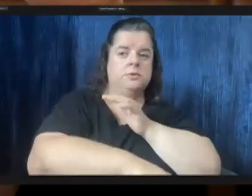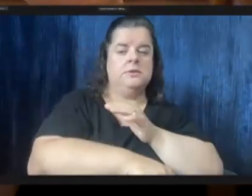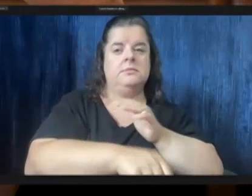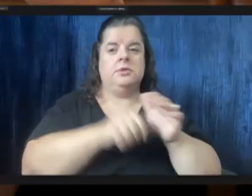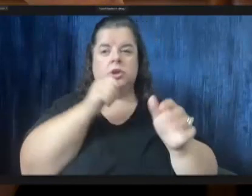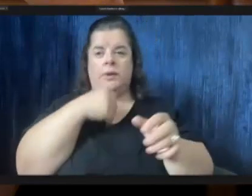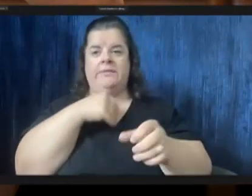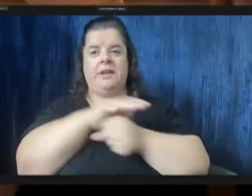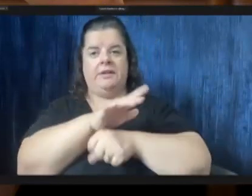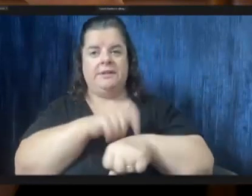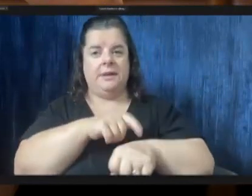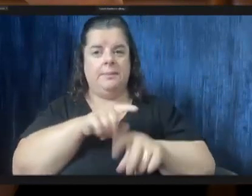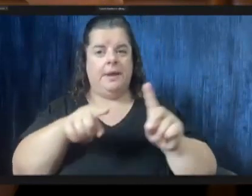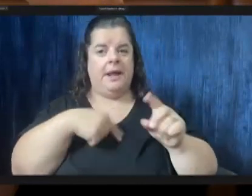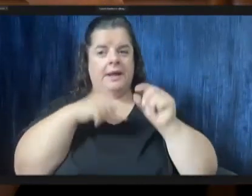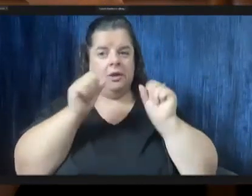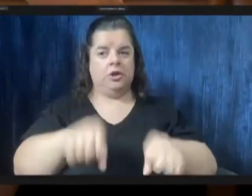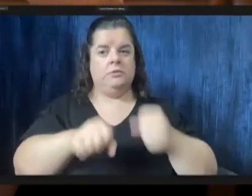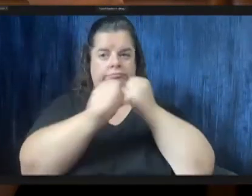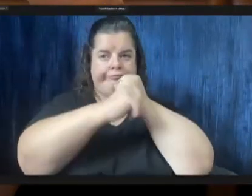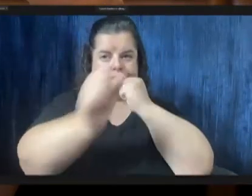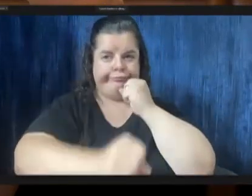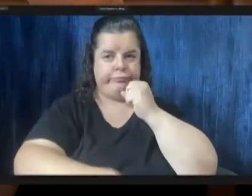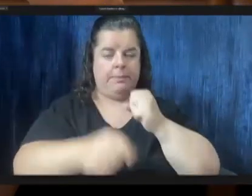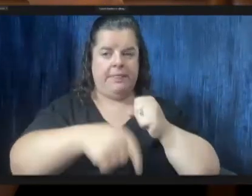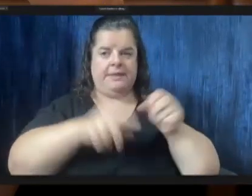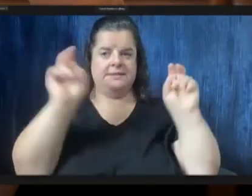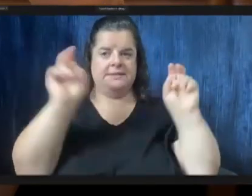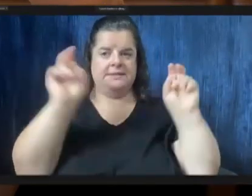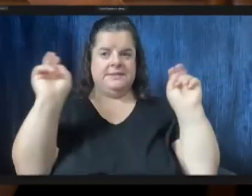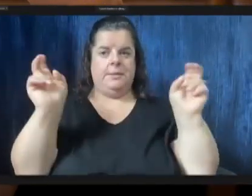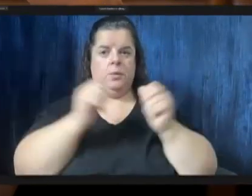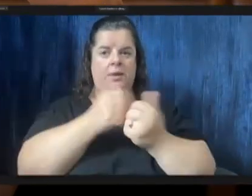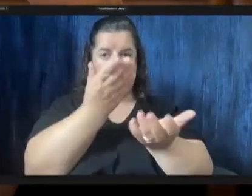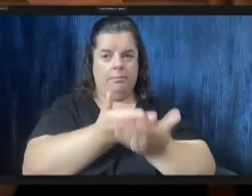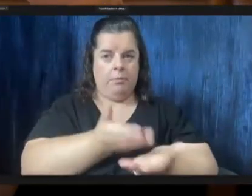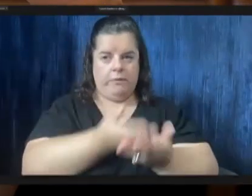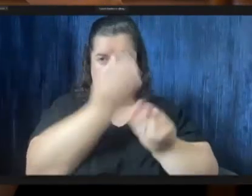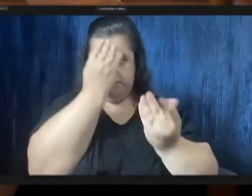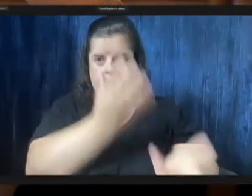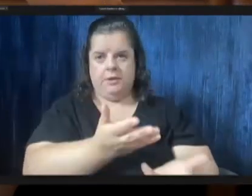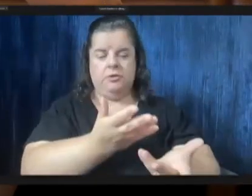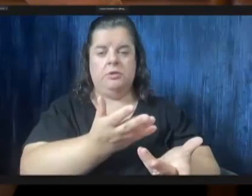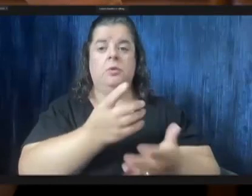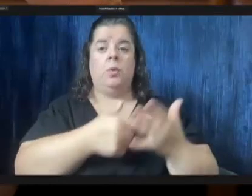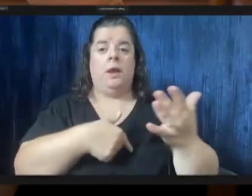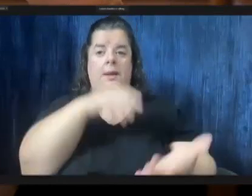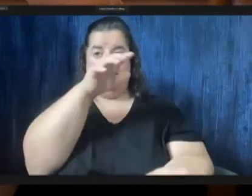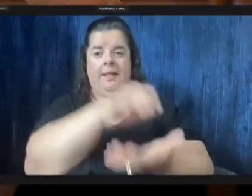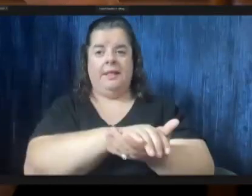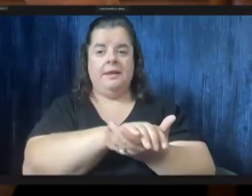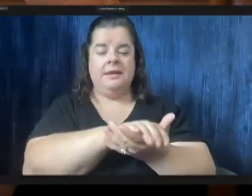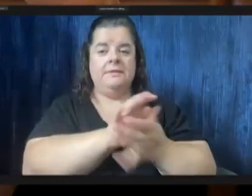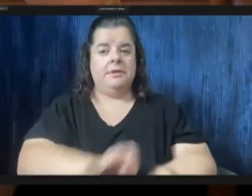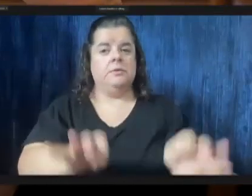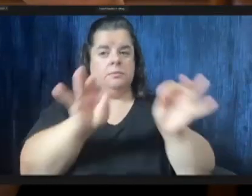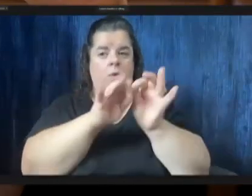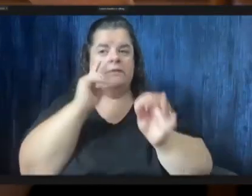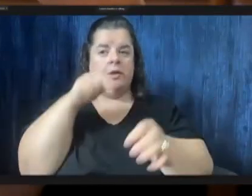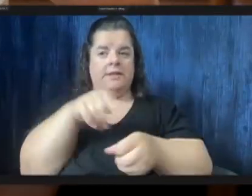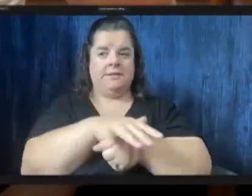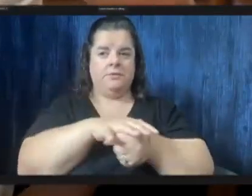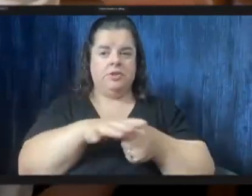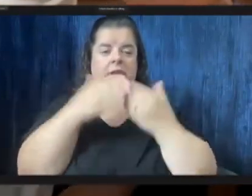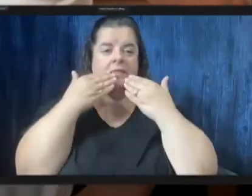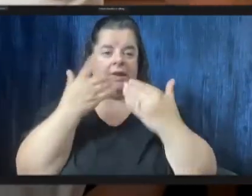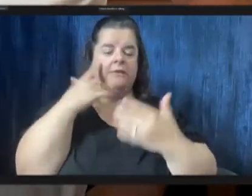get into it, but I can go on and on about this subject with data and with what I believe is vital to this region. Thank you for